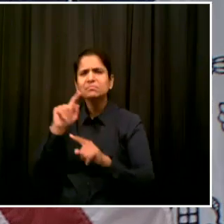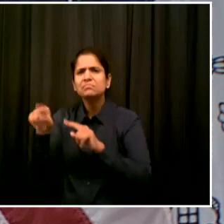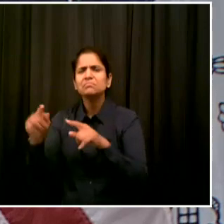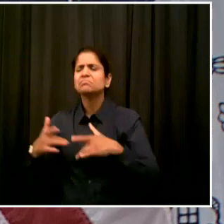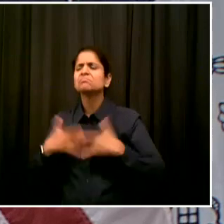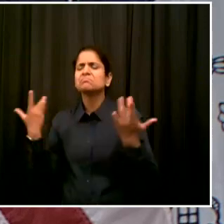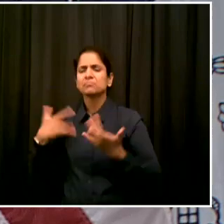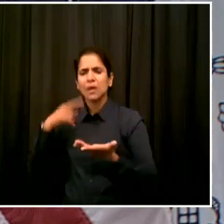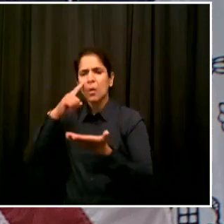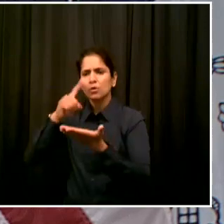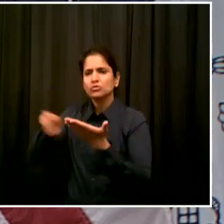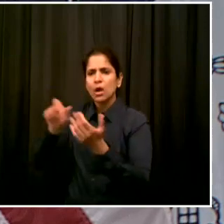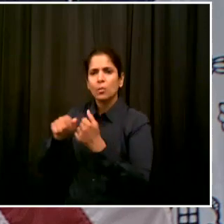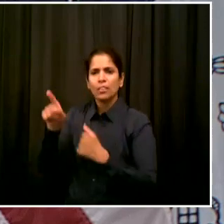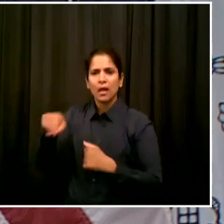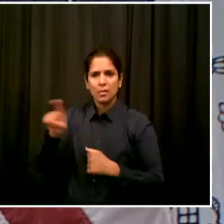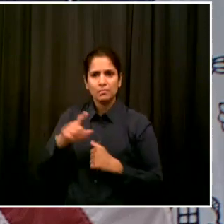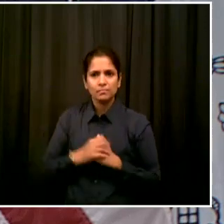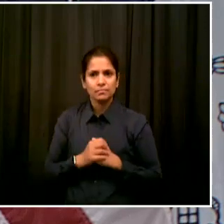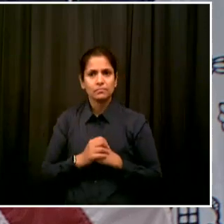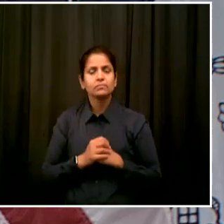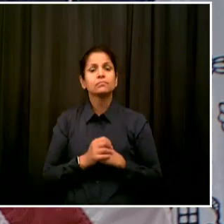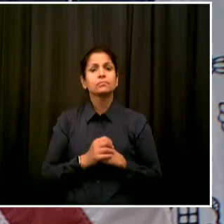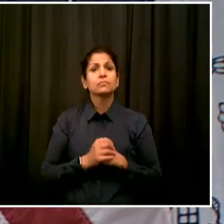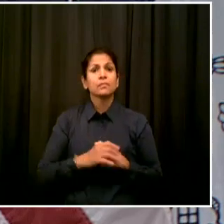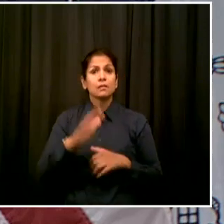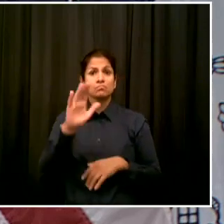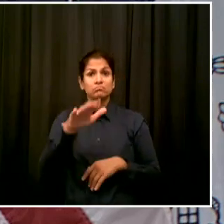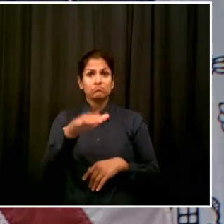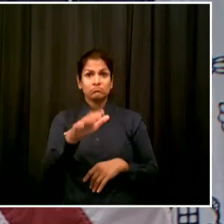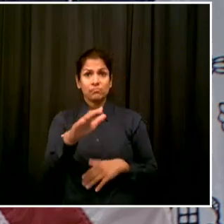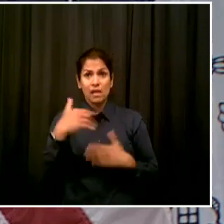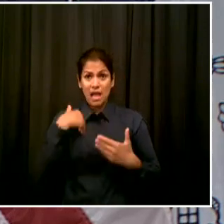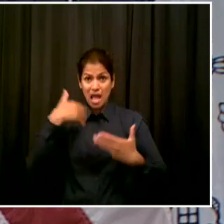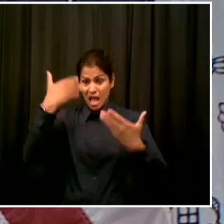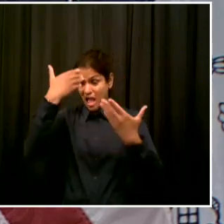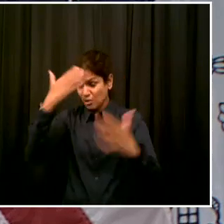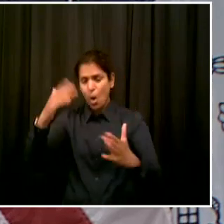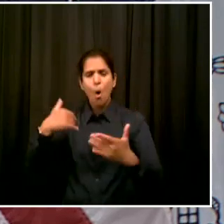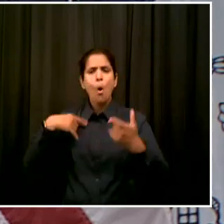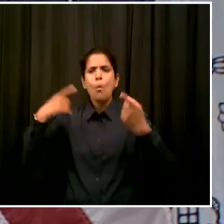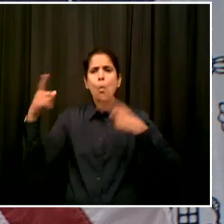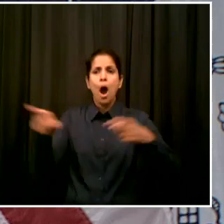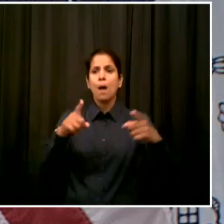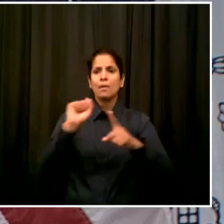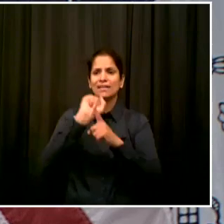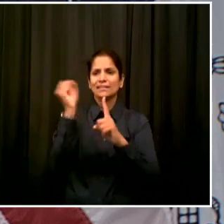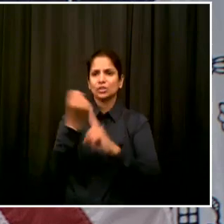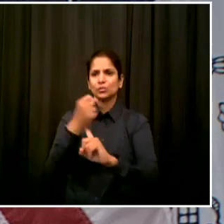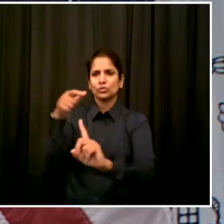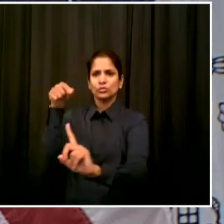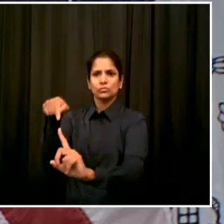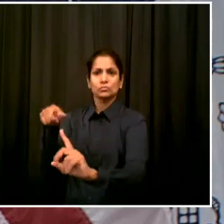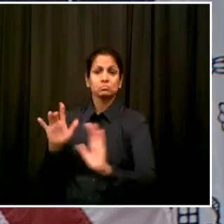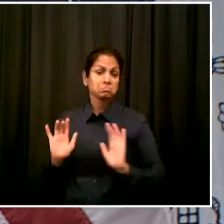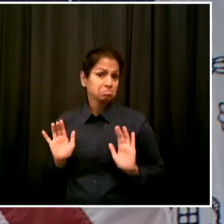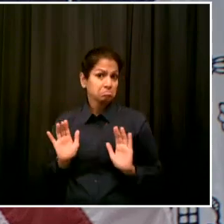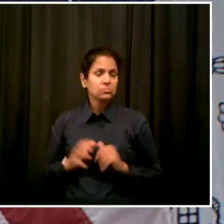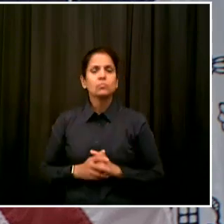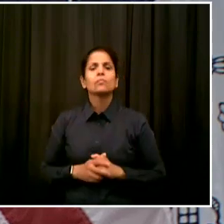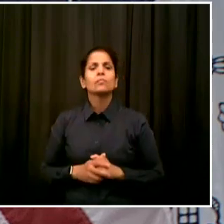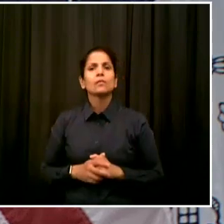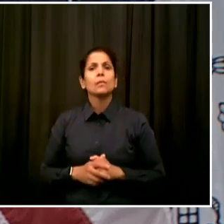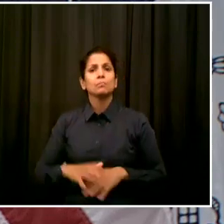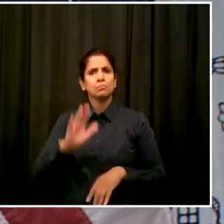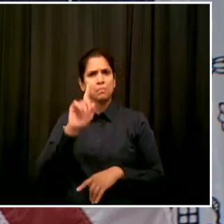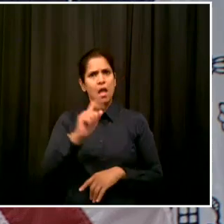But, again, I don't know the nuances, so I'll come back when I do. But the bottom line is I am a firm believer in the CCRB. I said to you, I was